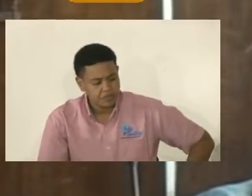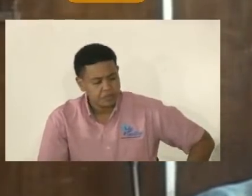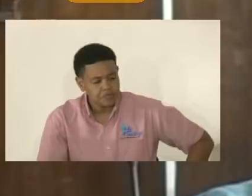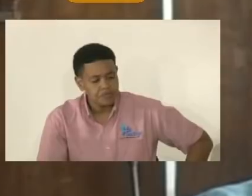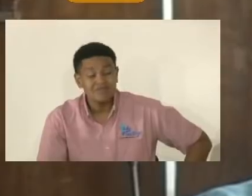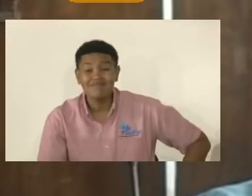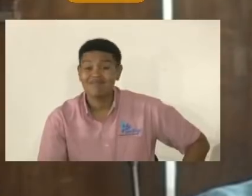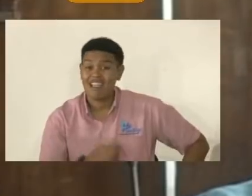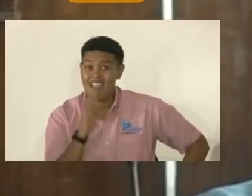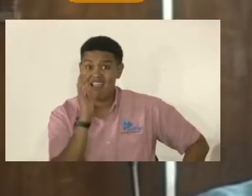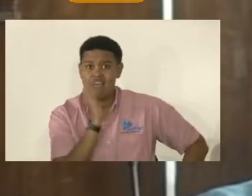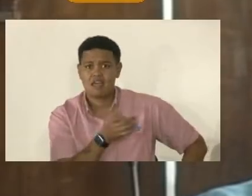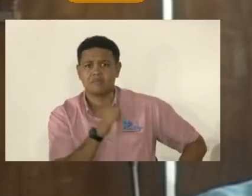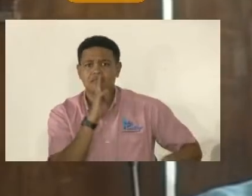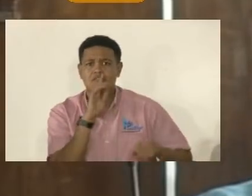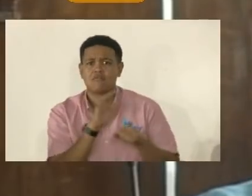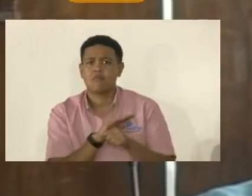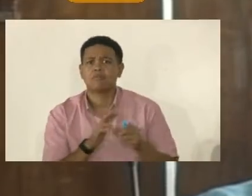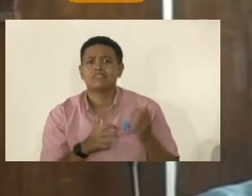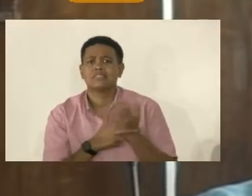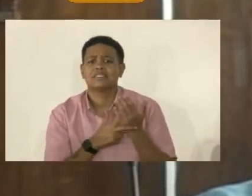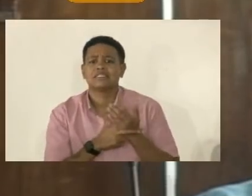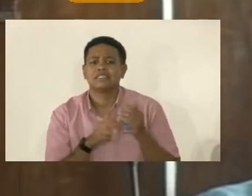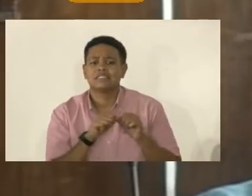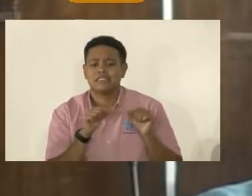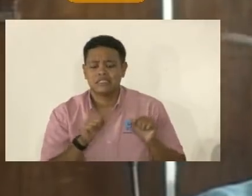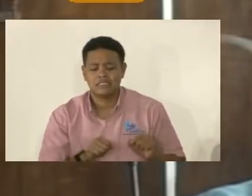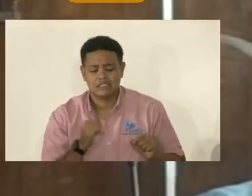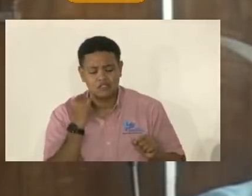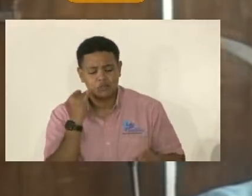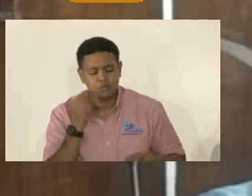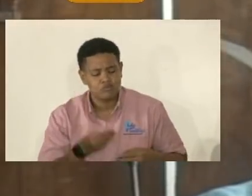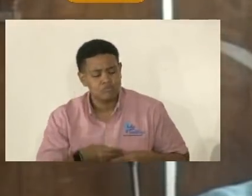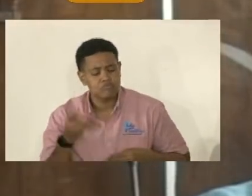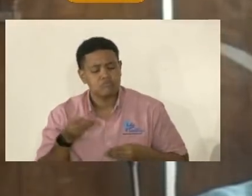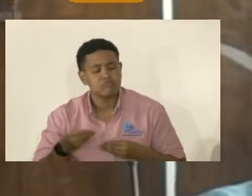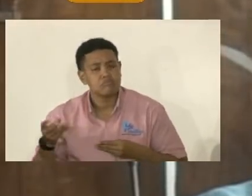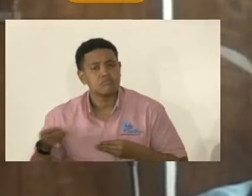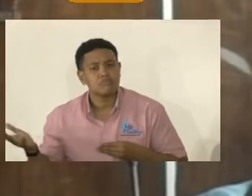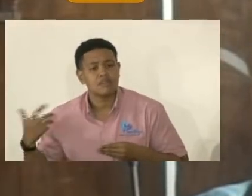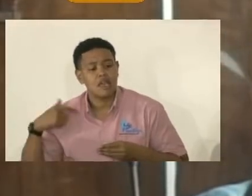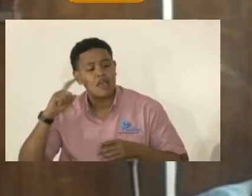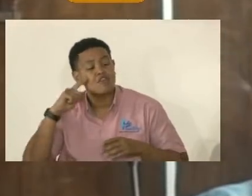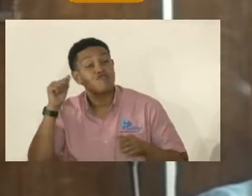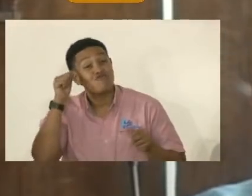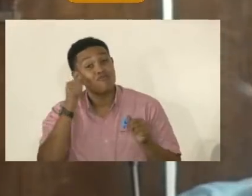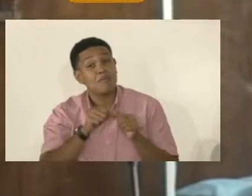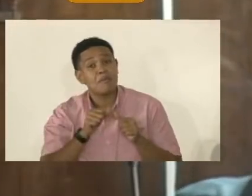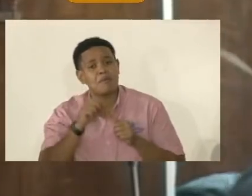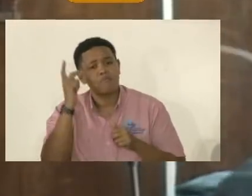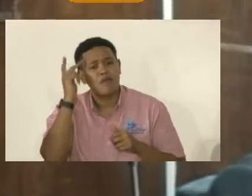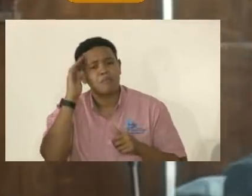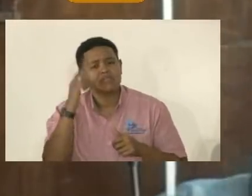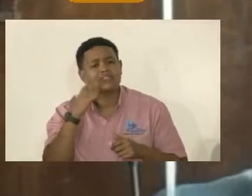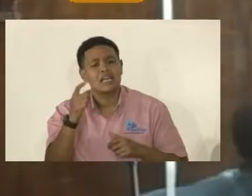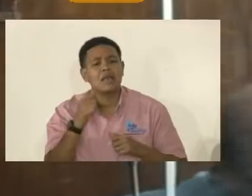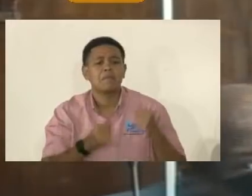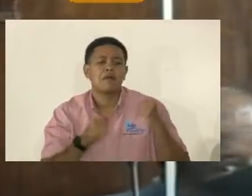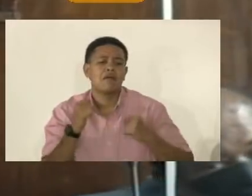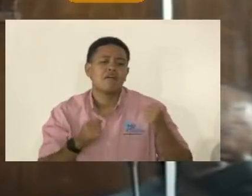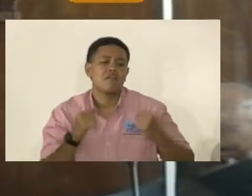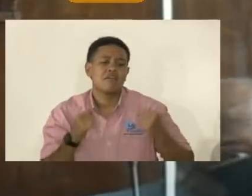The absence of the promised ticketing system, which I recall the Prime Minister saying in March